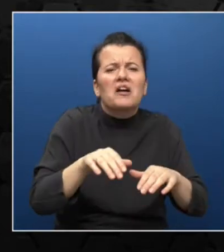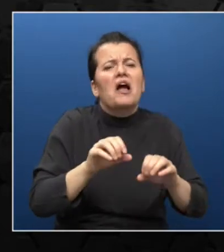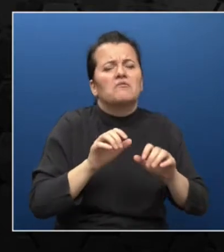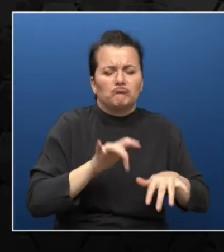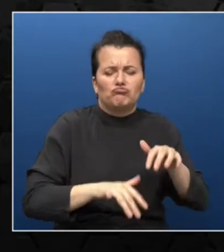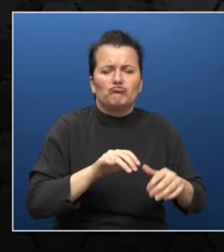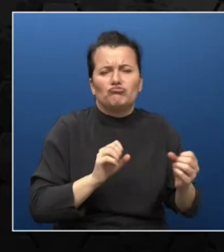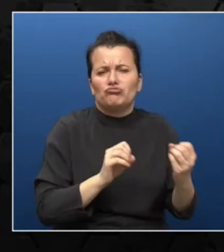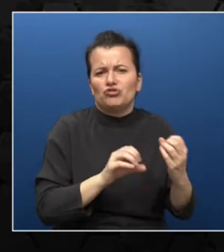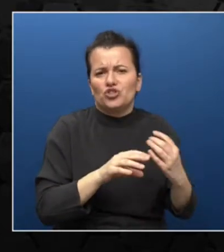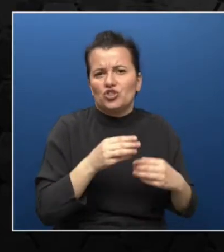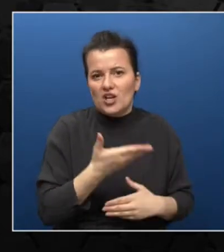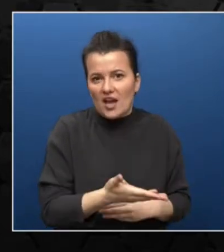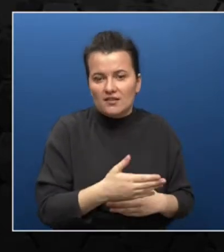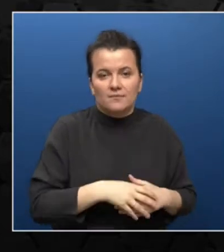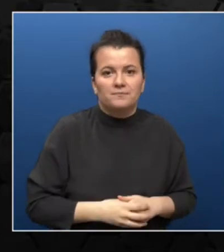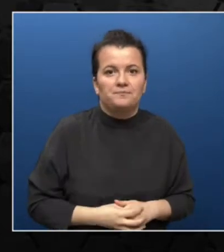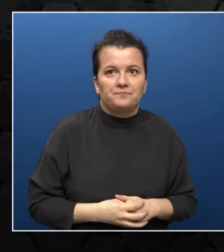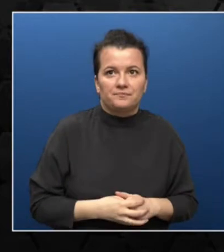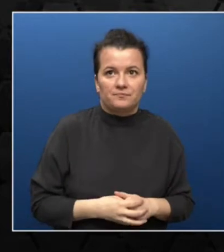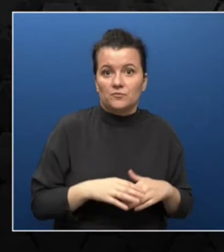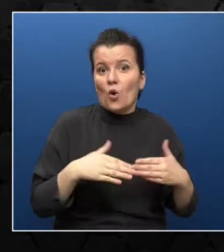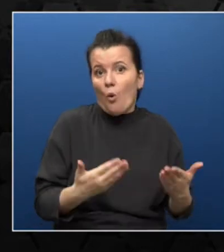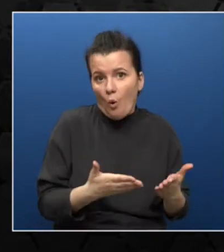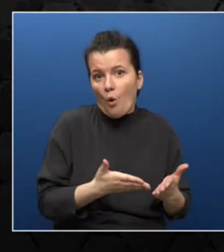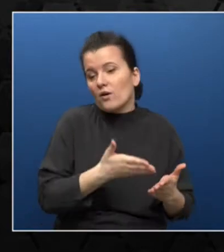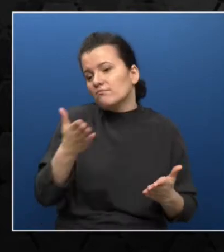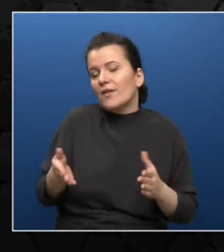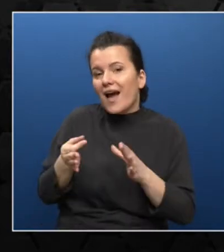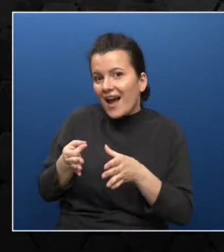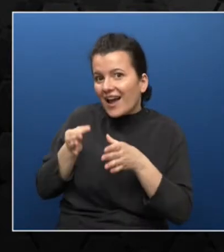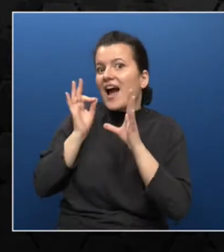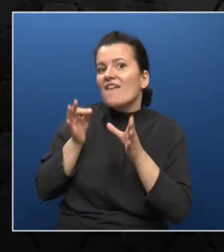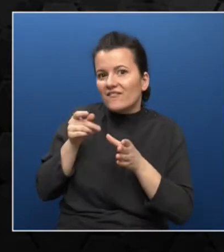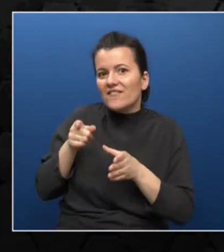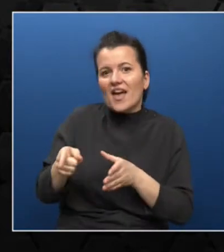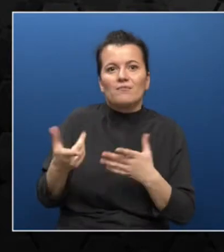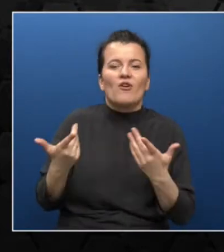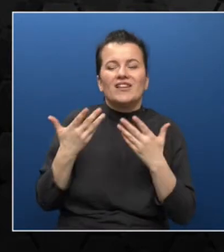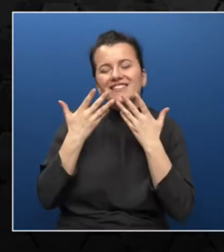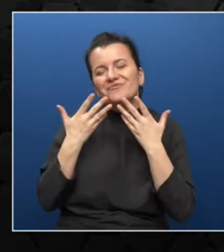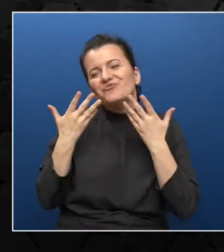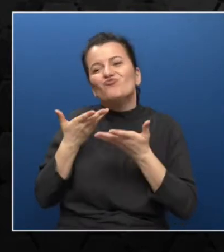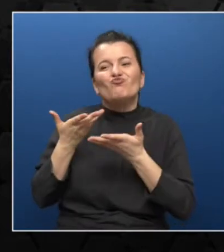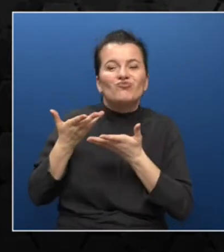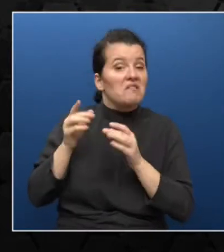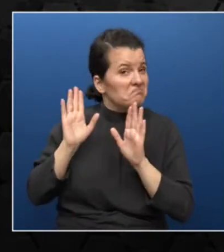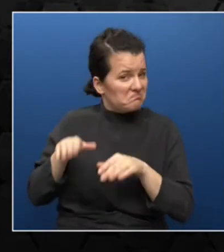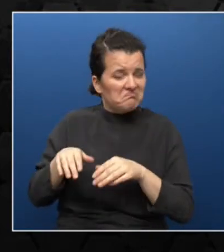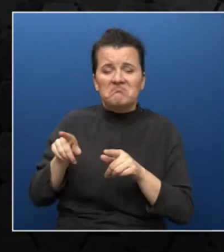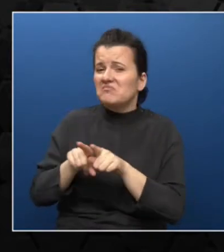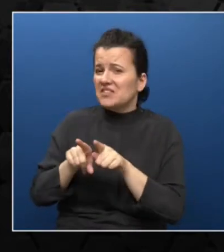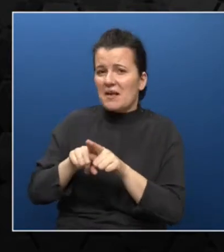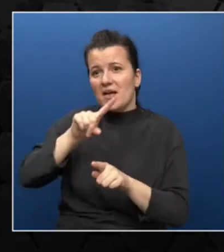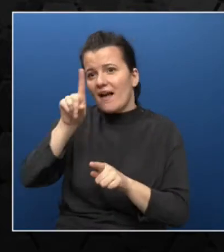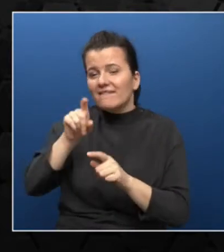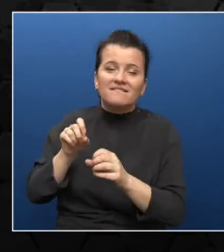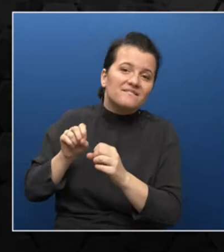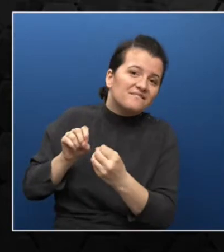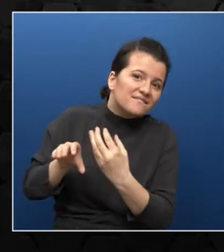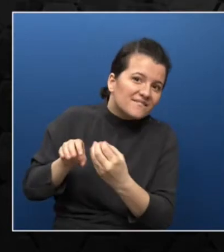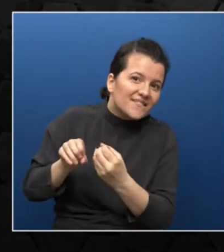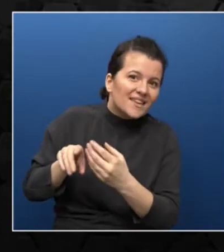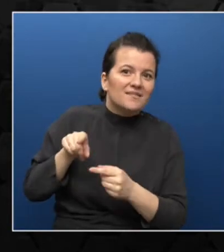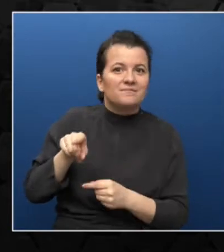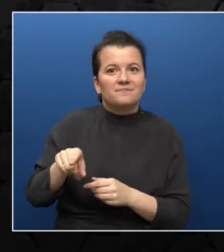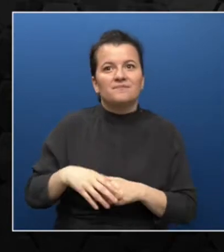or you can also drop a chat in the Global AI Cafe for a friendly conversation. Like it was mentioned already, it is a Teams